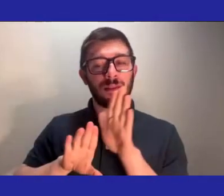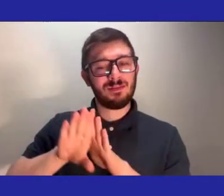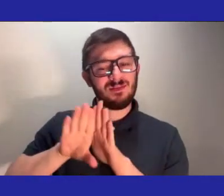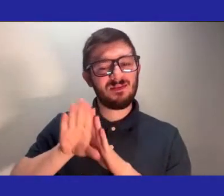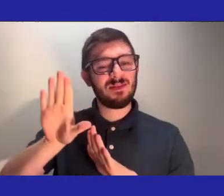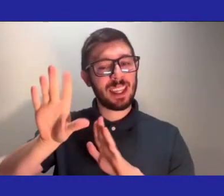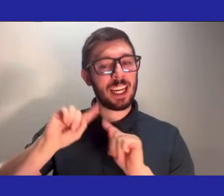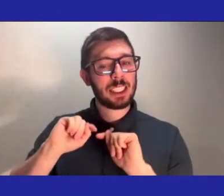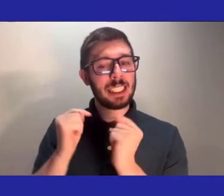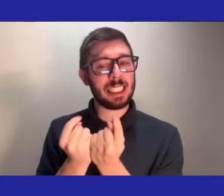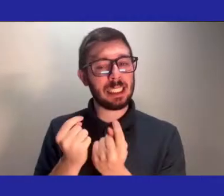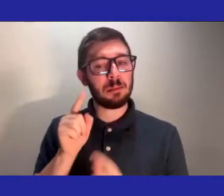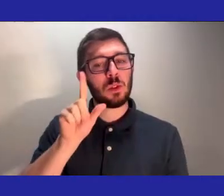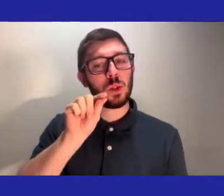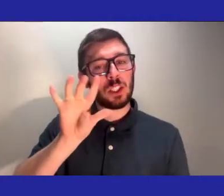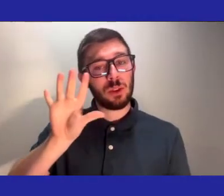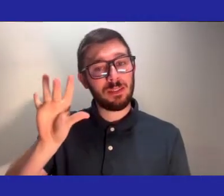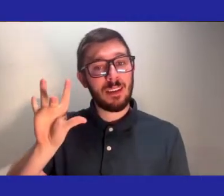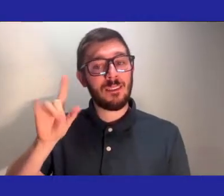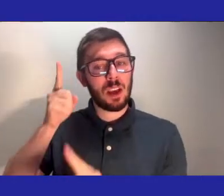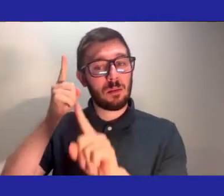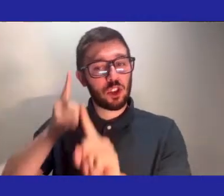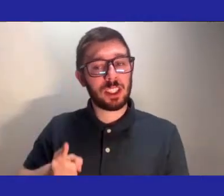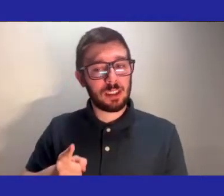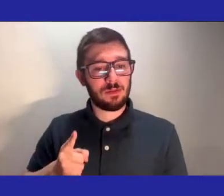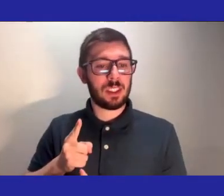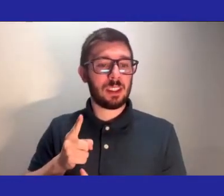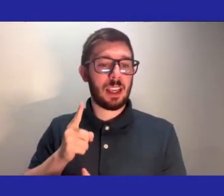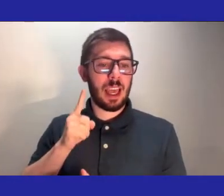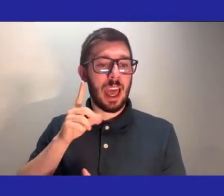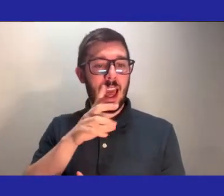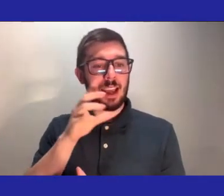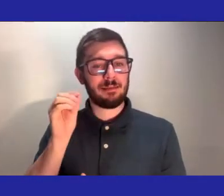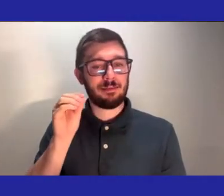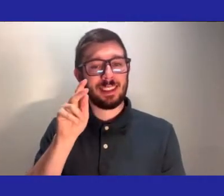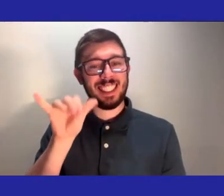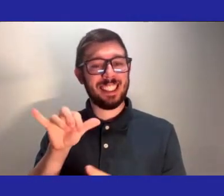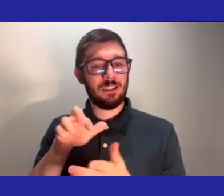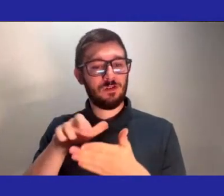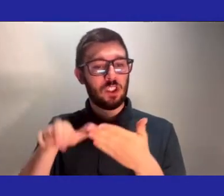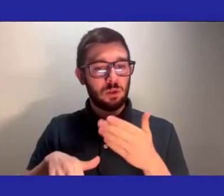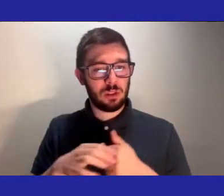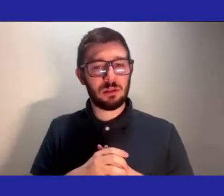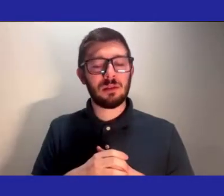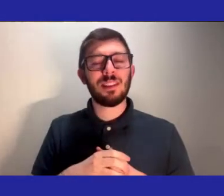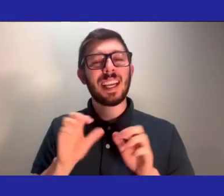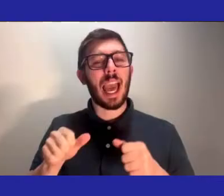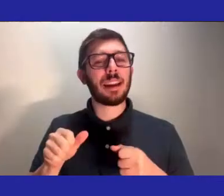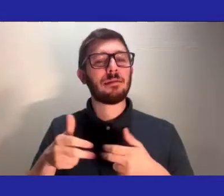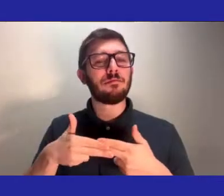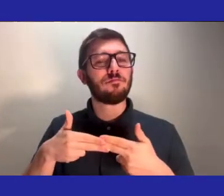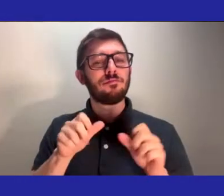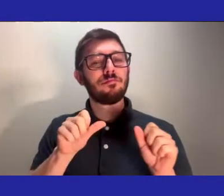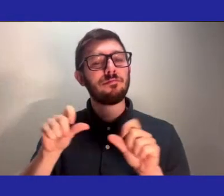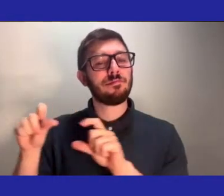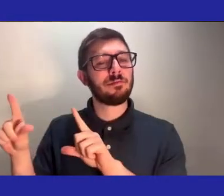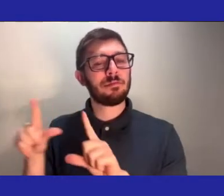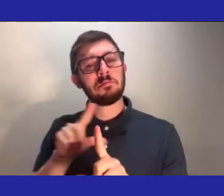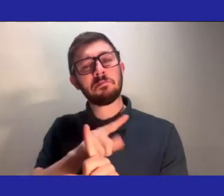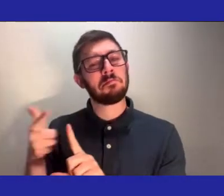2025 objectives and key results, which is the OKRs. We can move a couple slides down, and